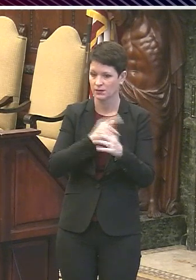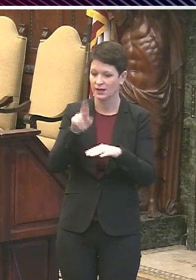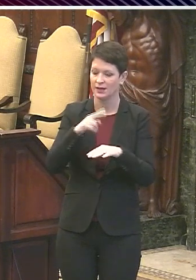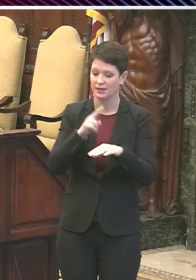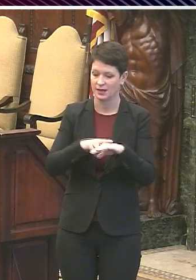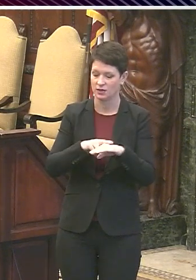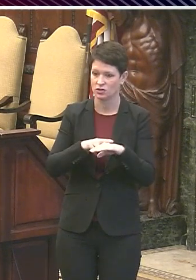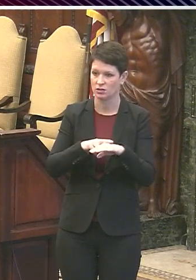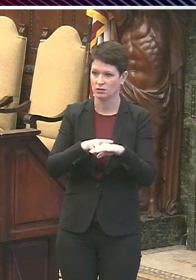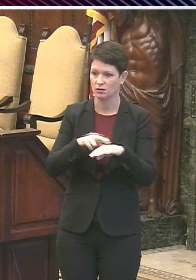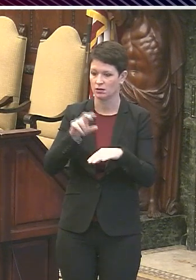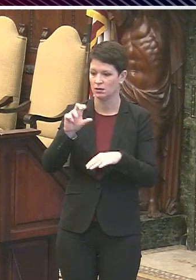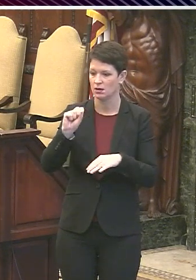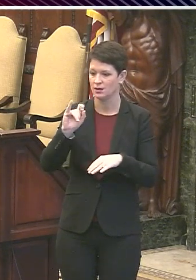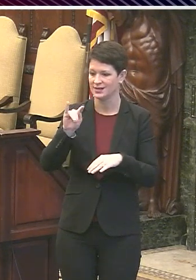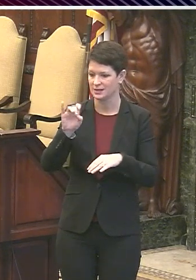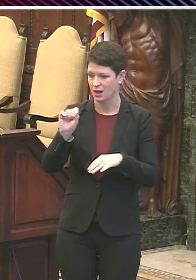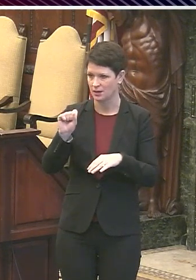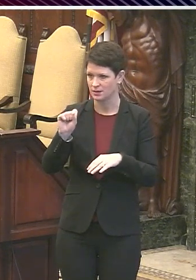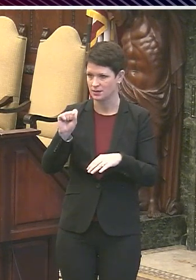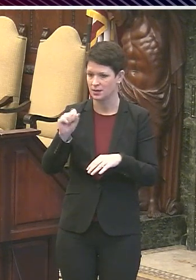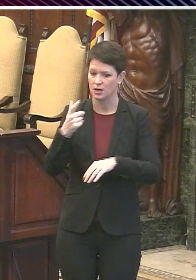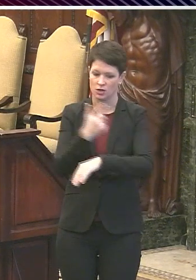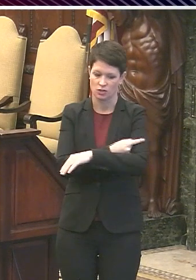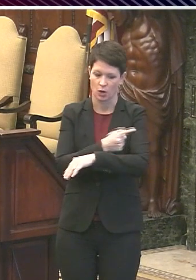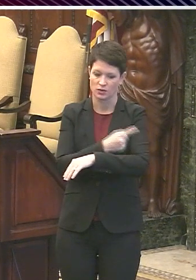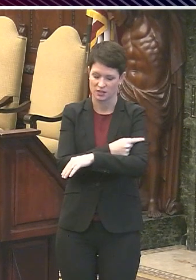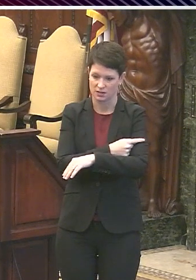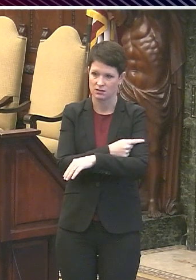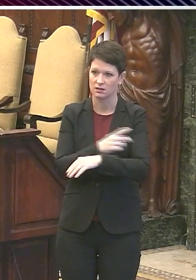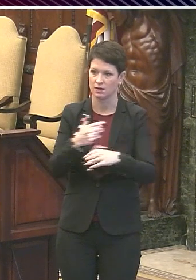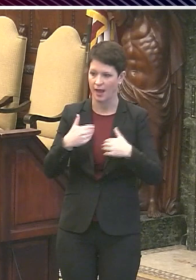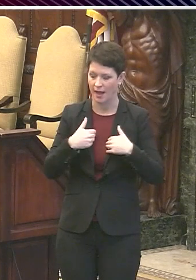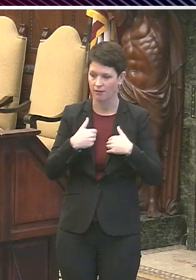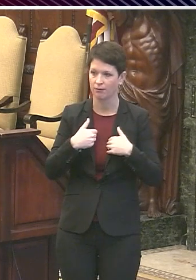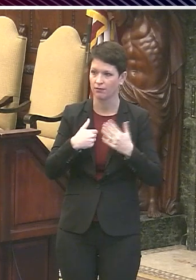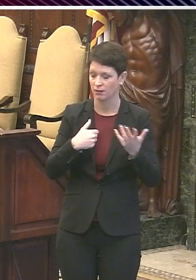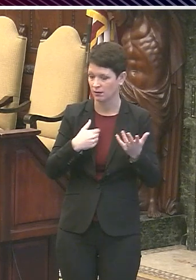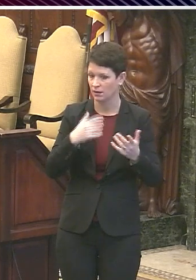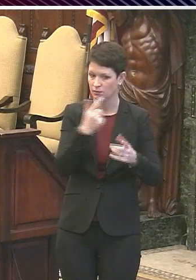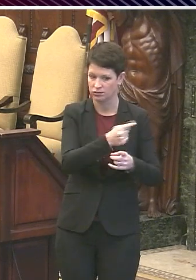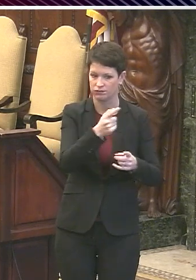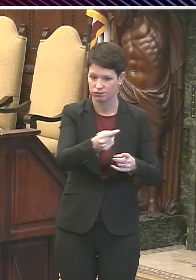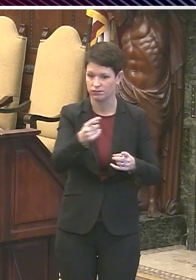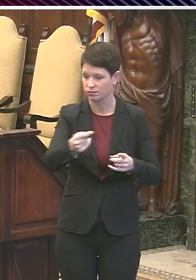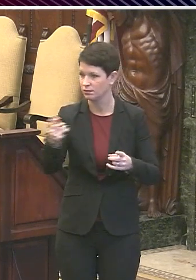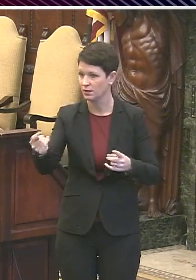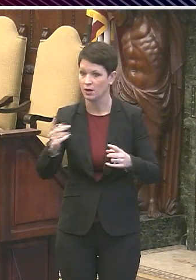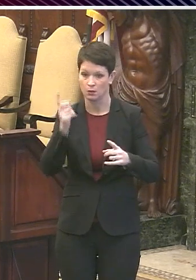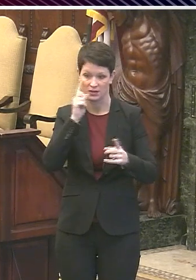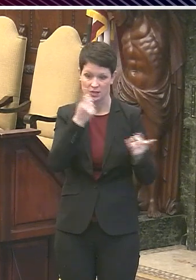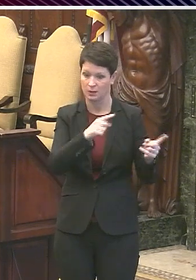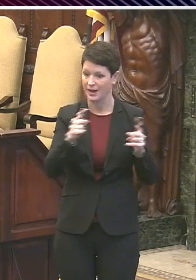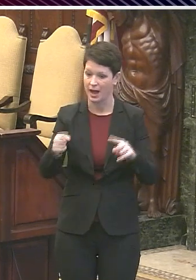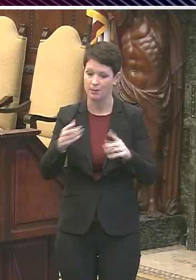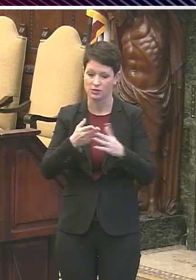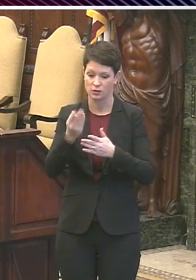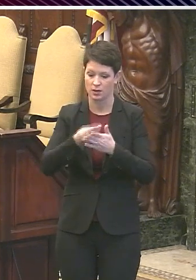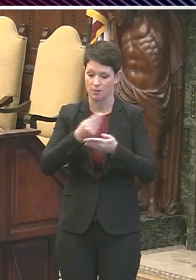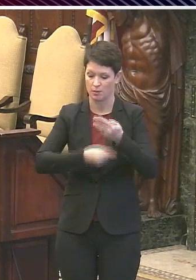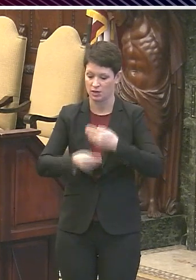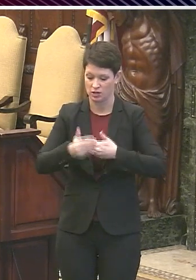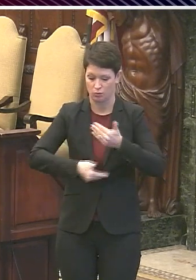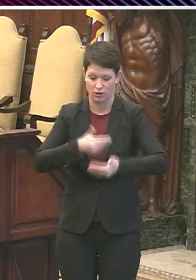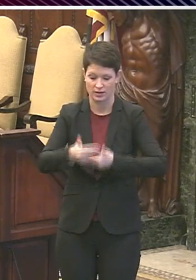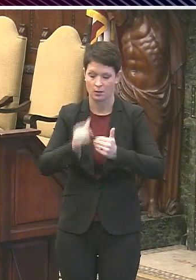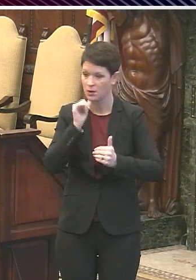vaccination sites, getting the doses in people's arms, we'll see what happens as we go in to the budget process, but it's